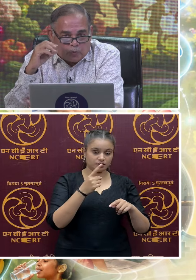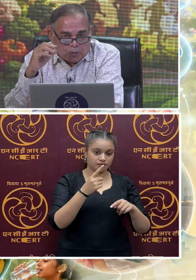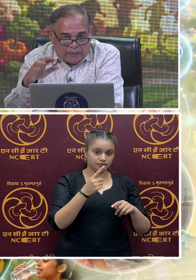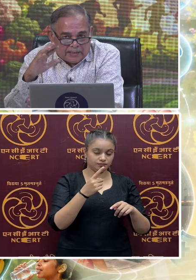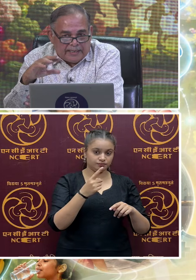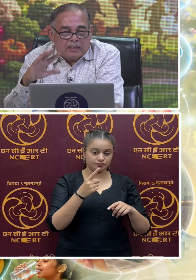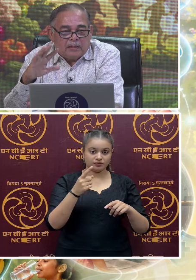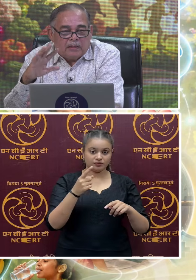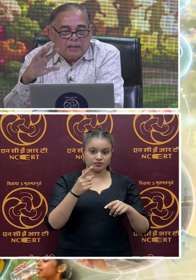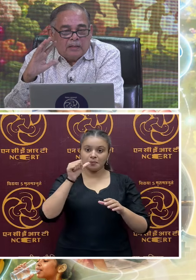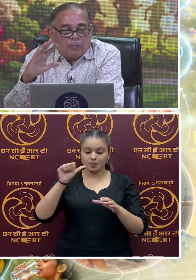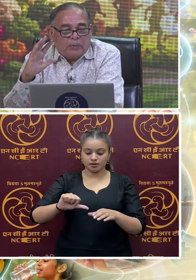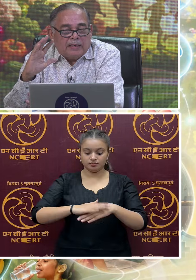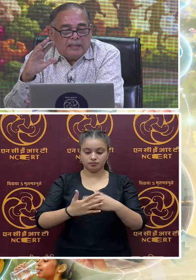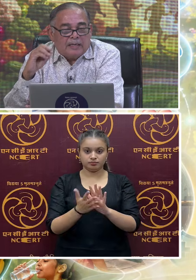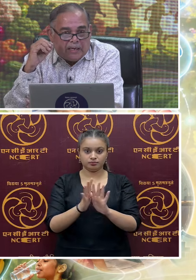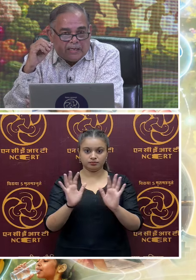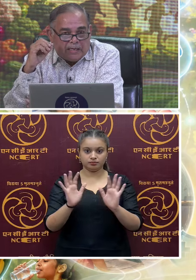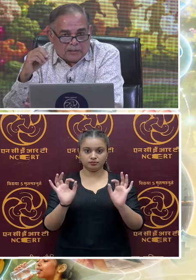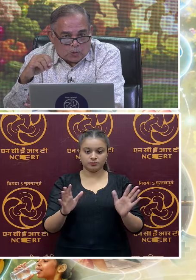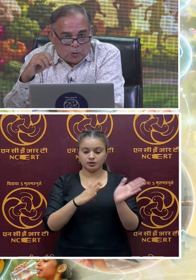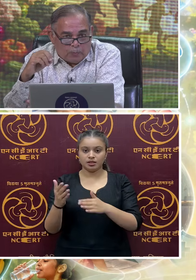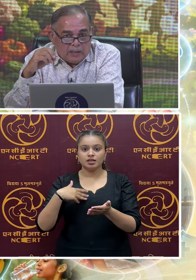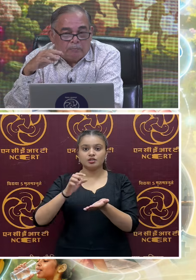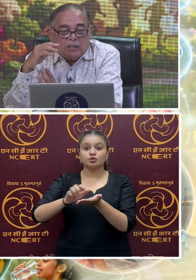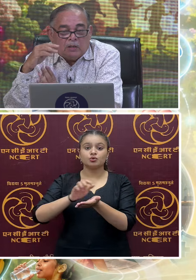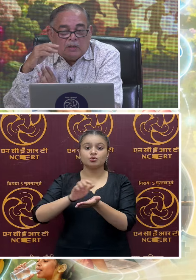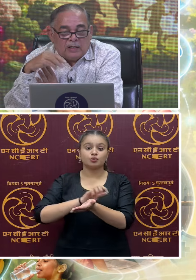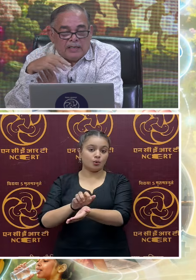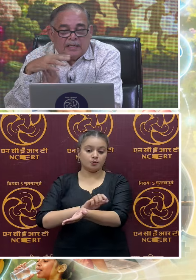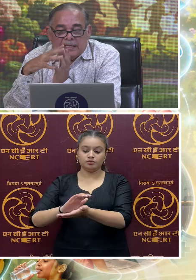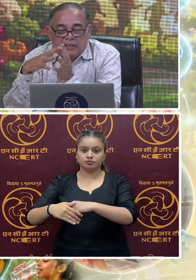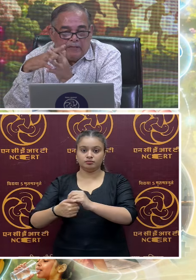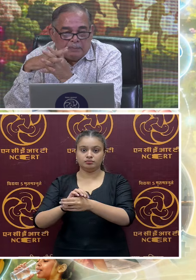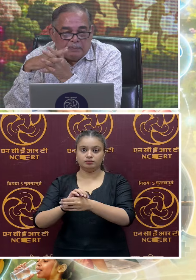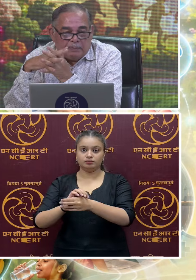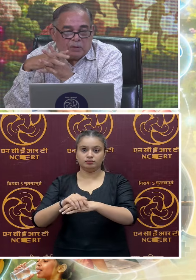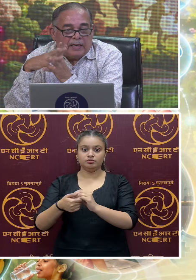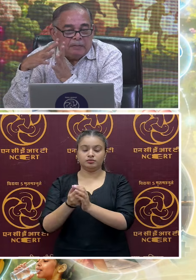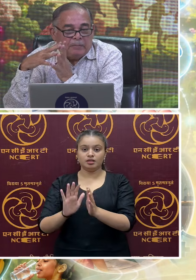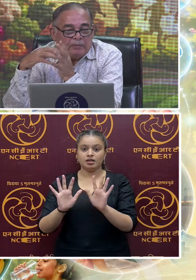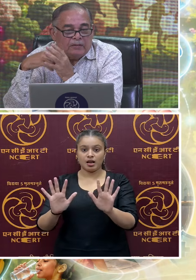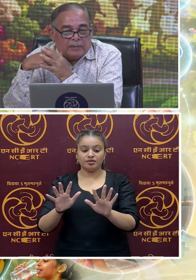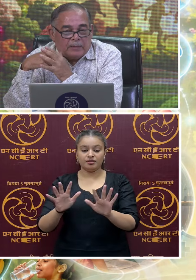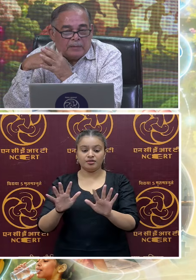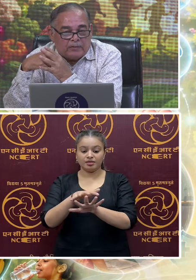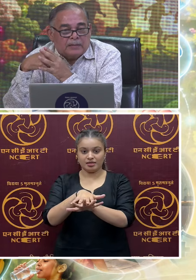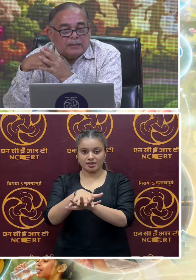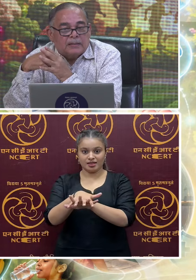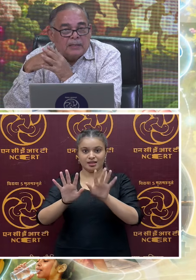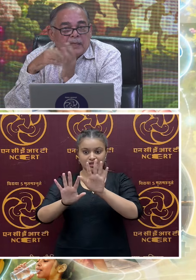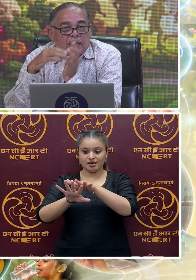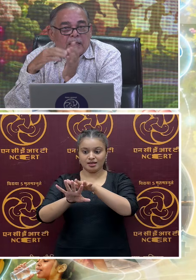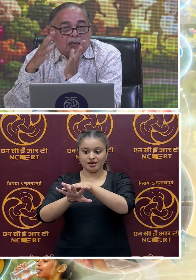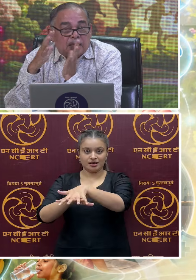you wet the hand properly, then apply the soap, particularly clean the webs of the hand between the